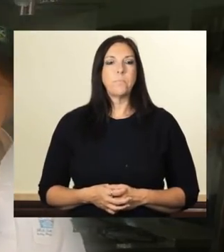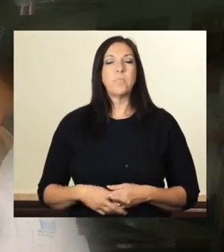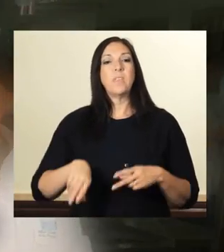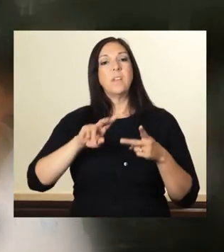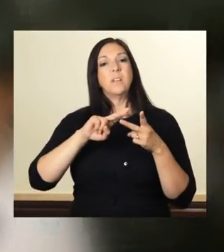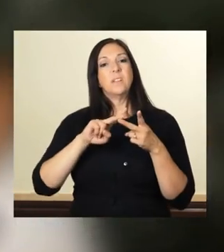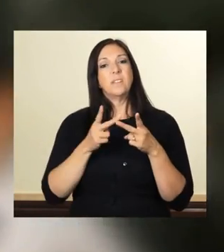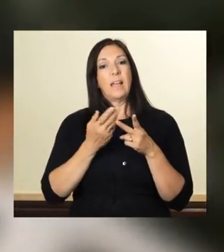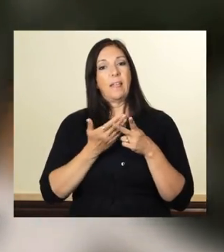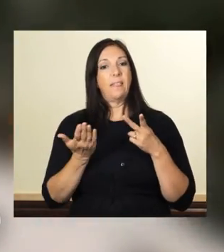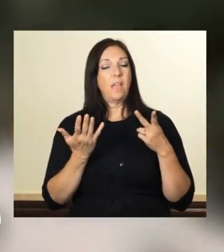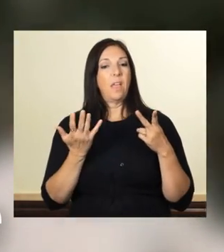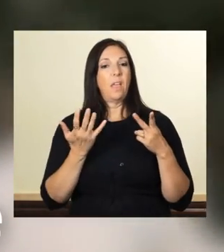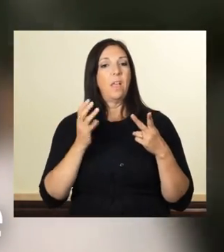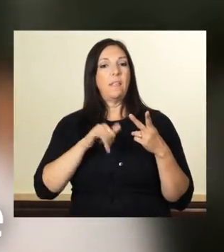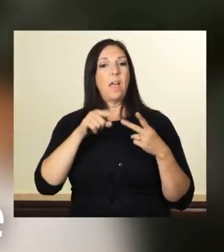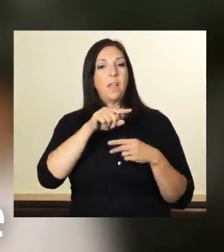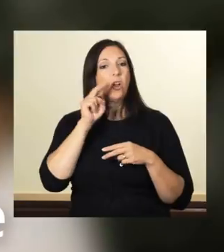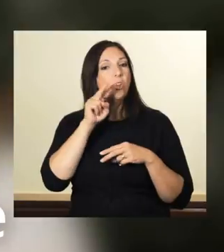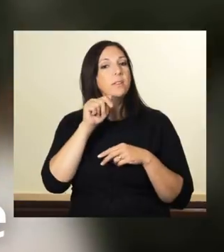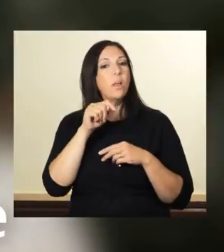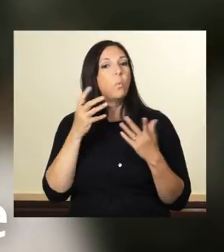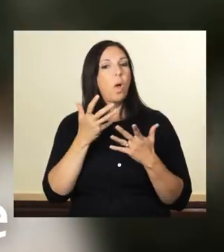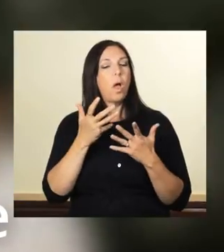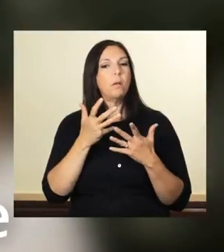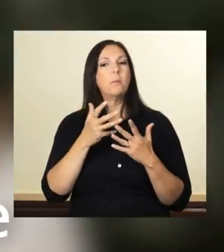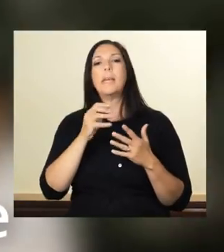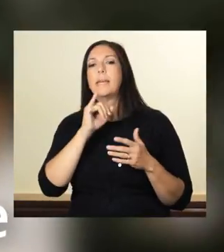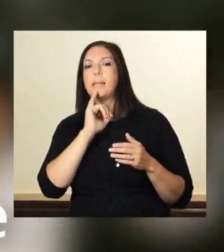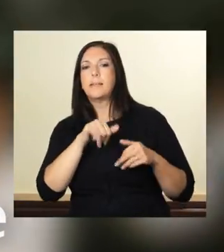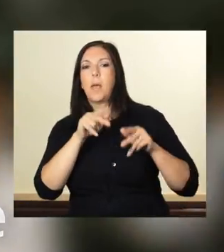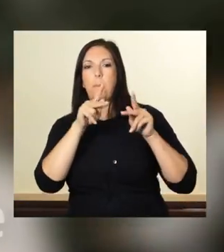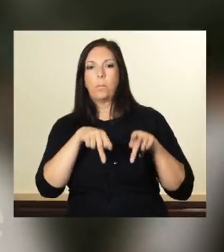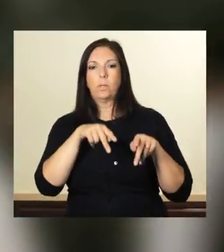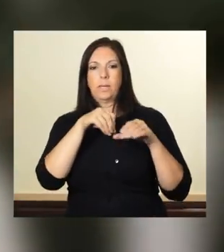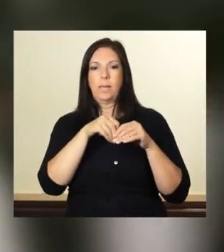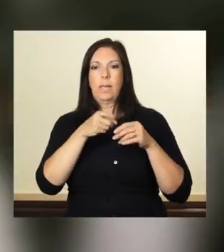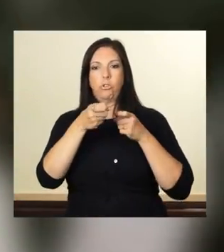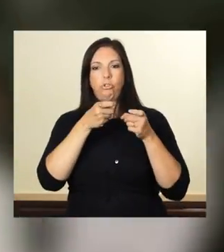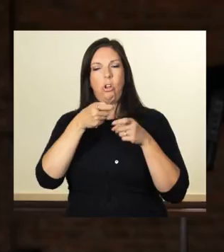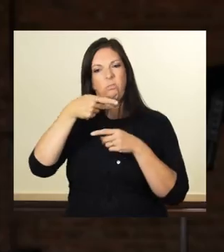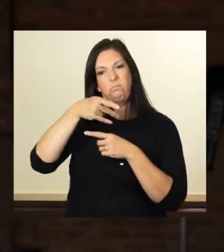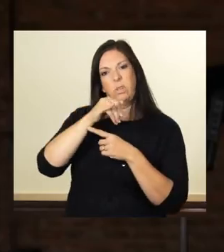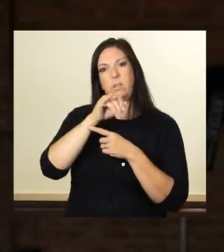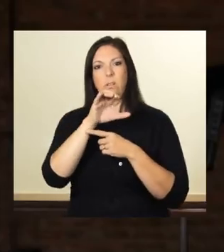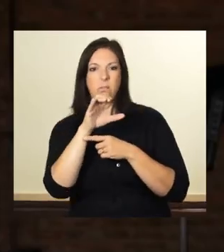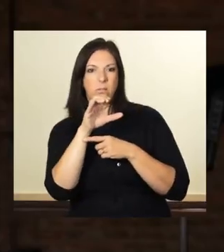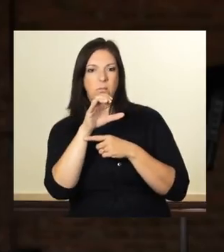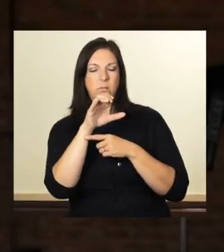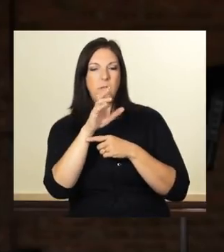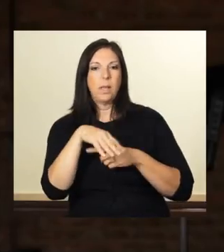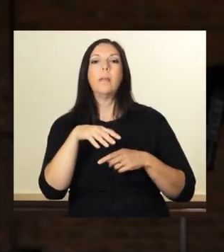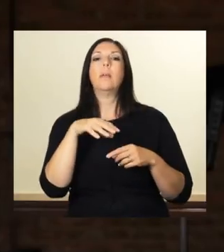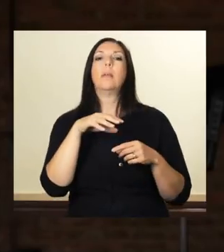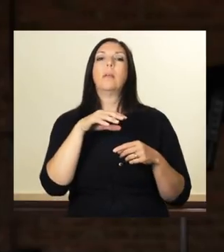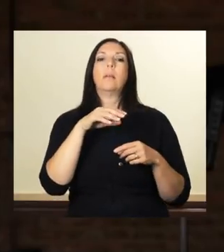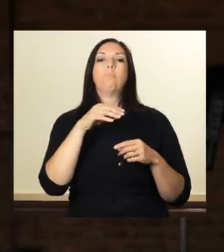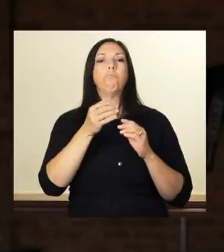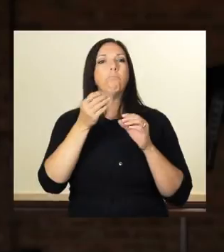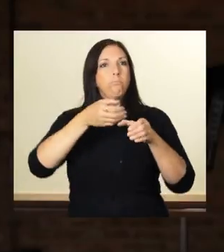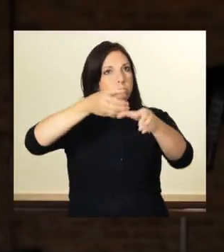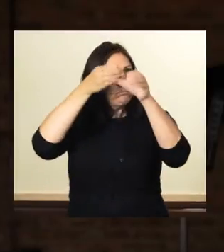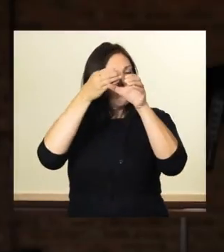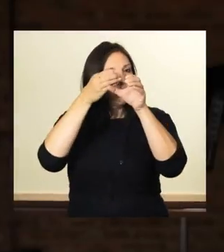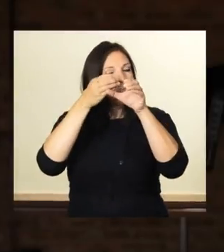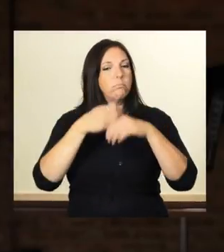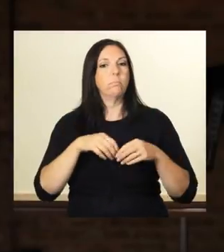The second thing Zach looks at, is the competence of the person in charge. A person in charge that is competent